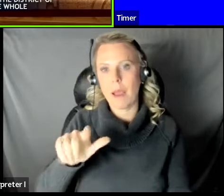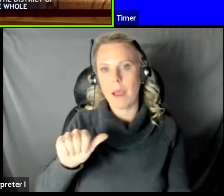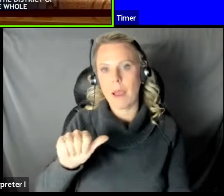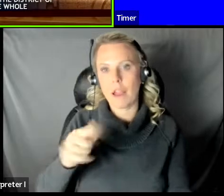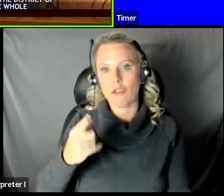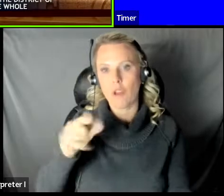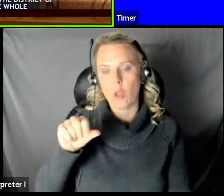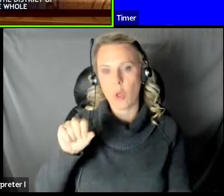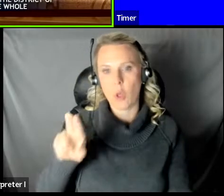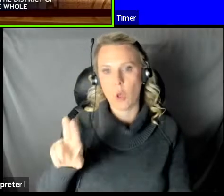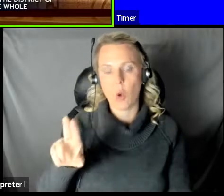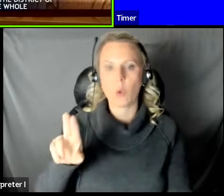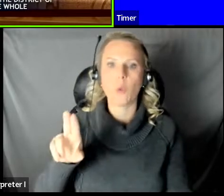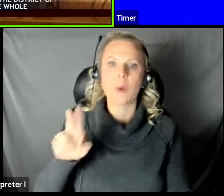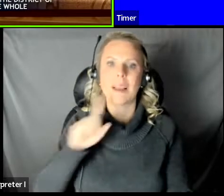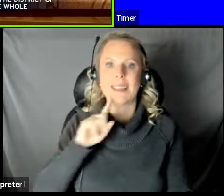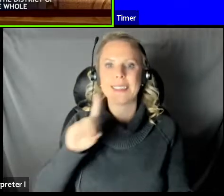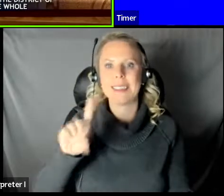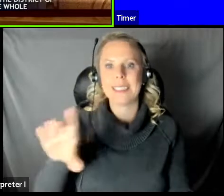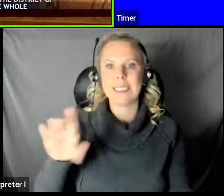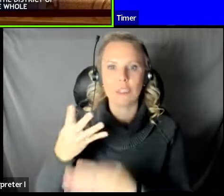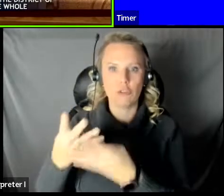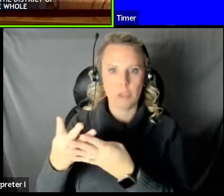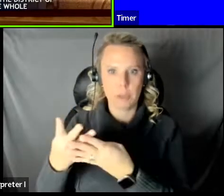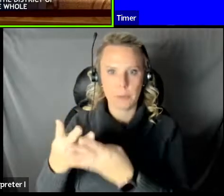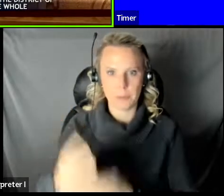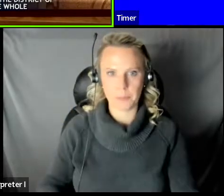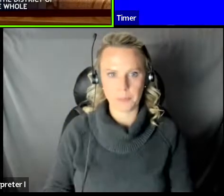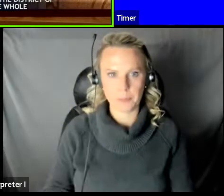Charter School at the DC Jail.